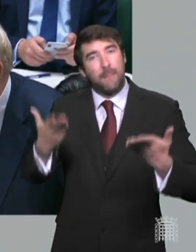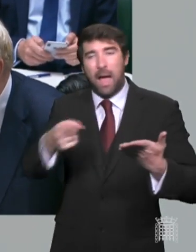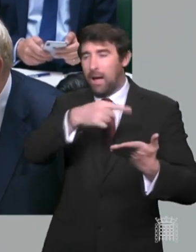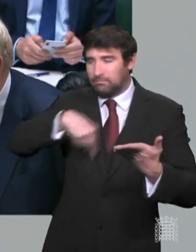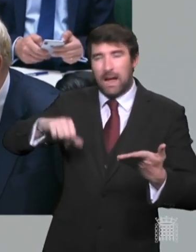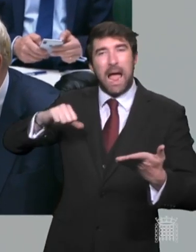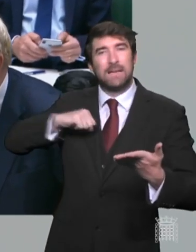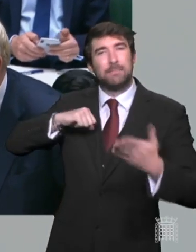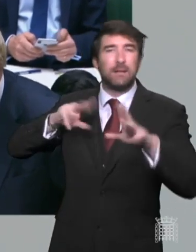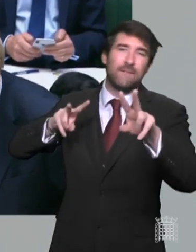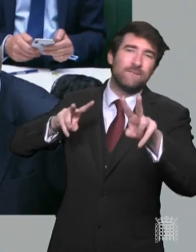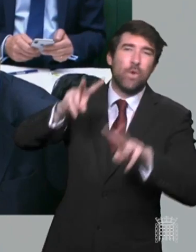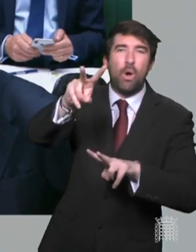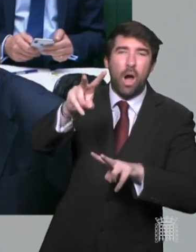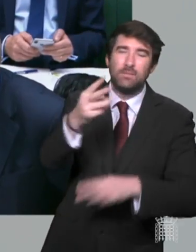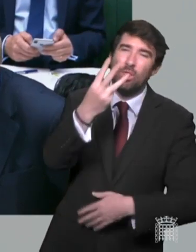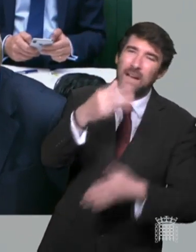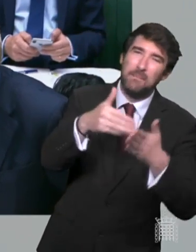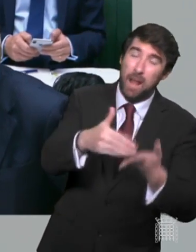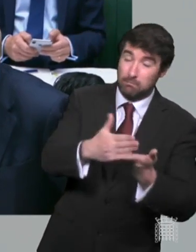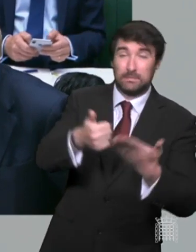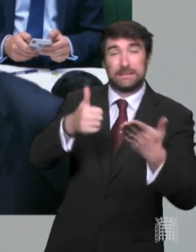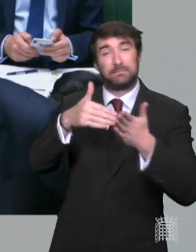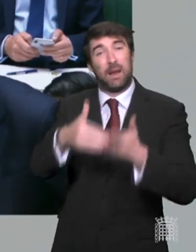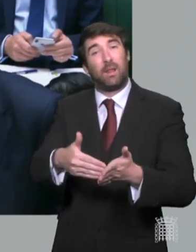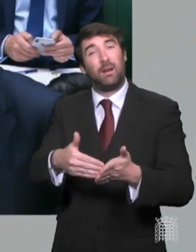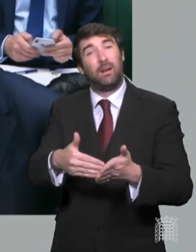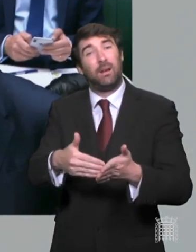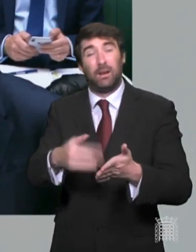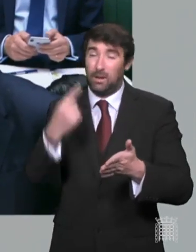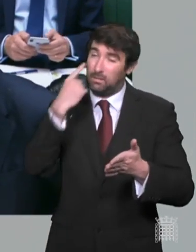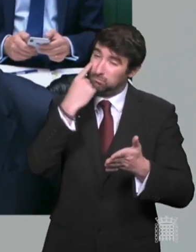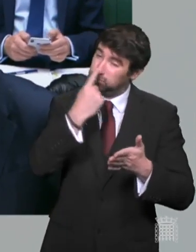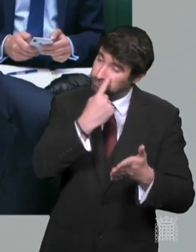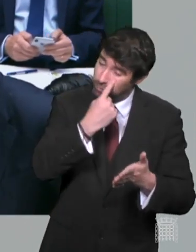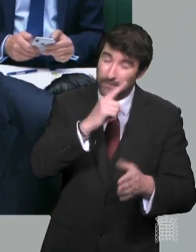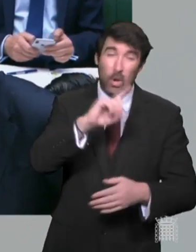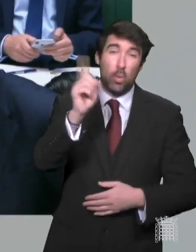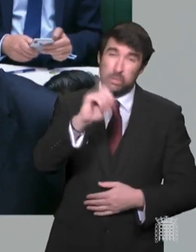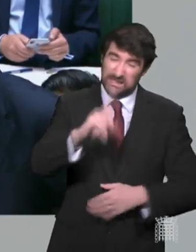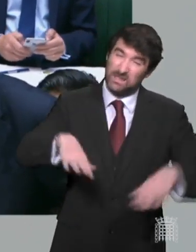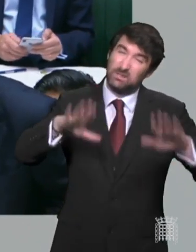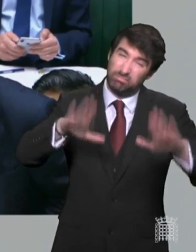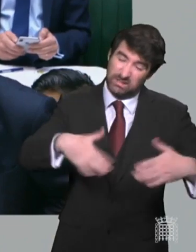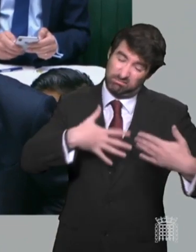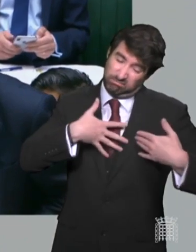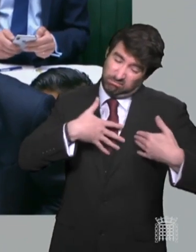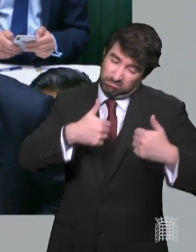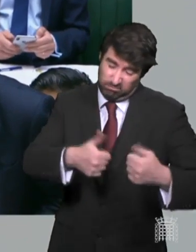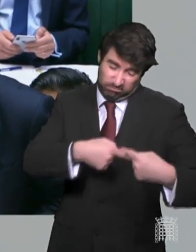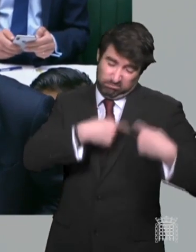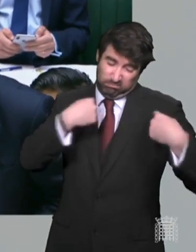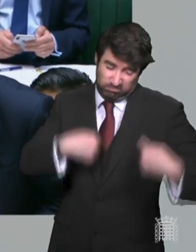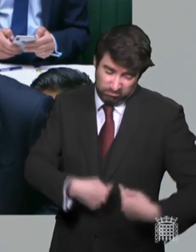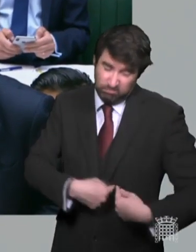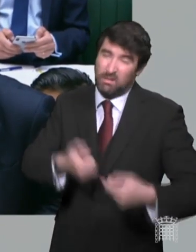expected at the time of the Brexit referendum, Mr Speaker, and I think a tribute to the compassion of this country and its